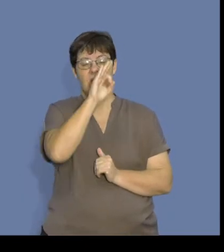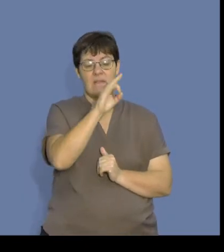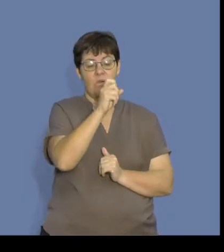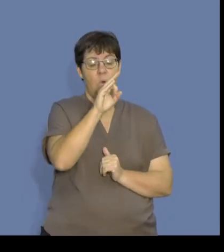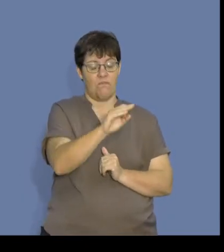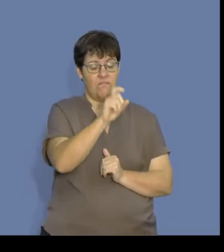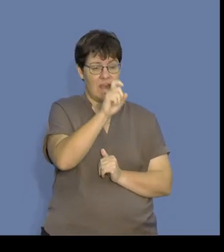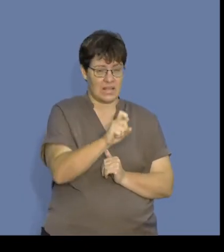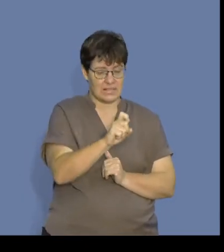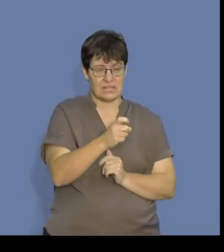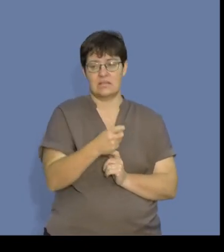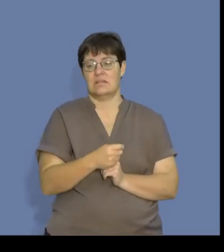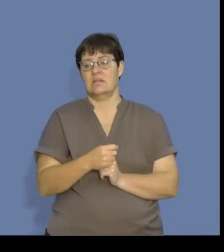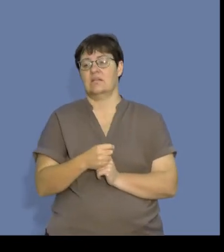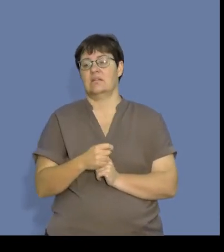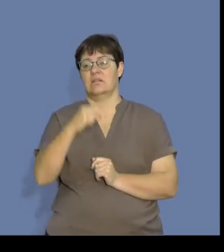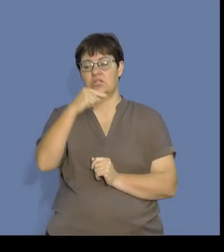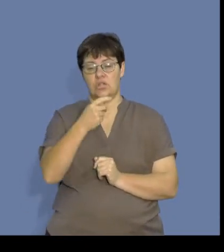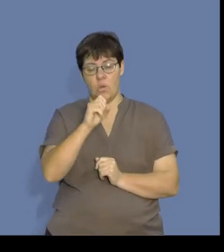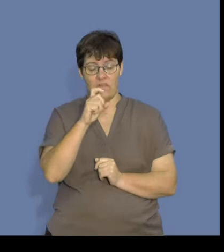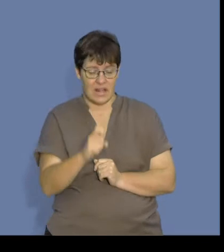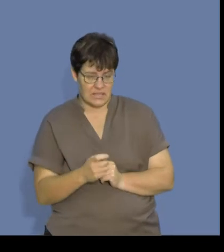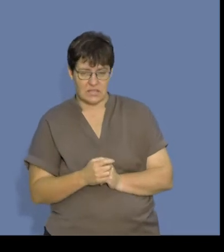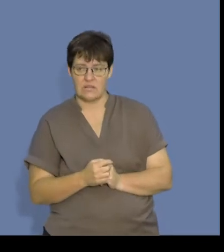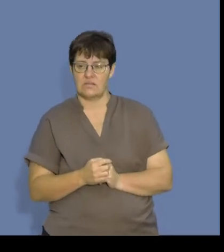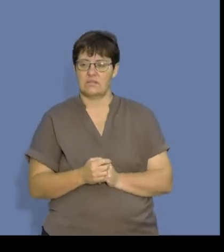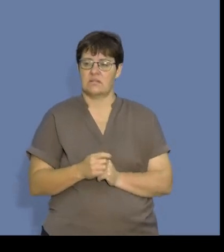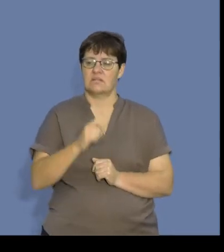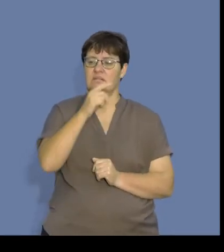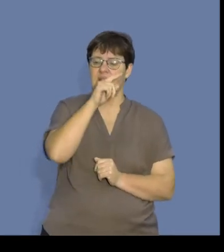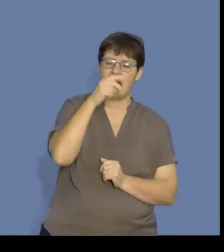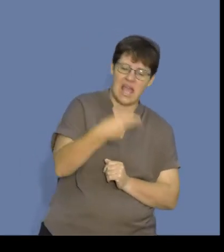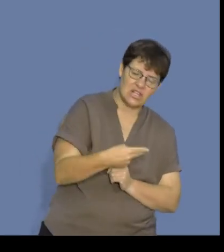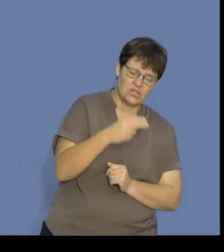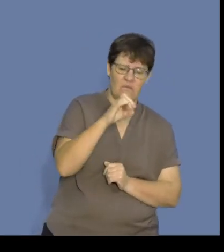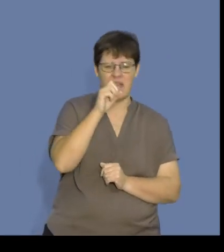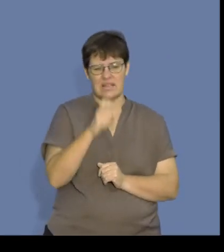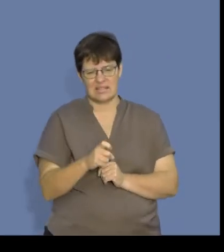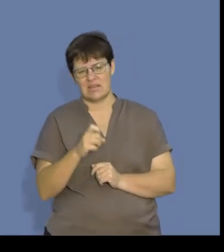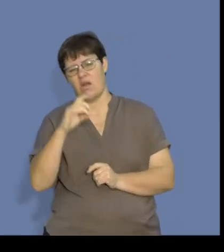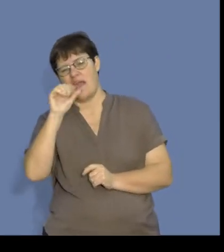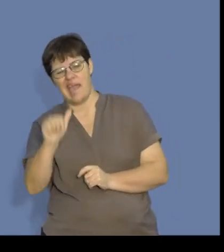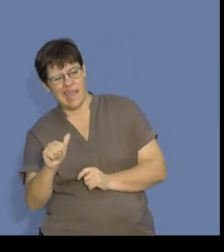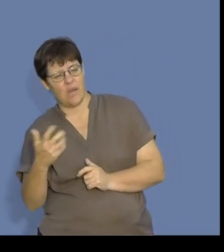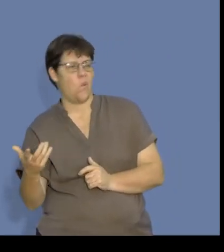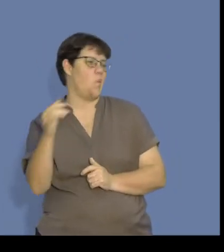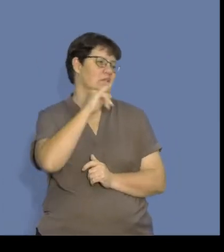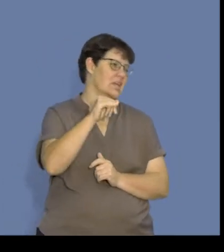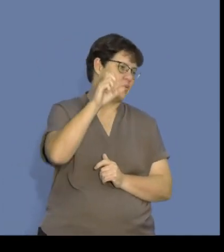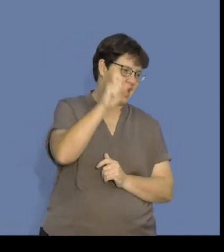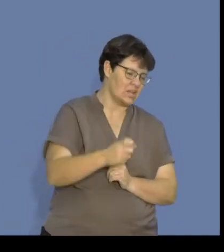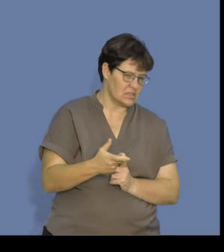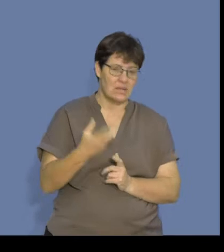the g of x, the h of x, the a of x, and the z of x, they all represent the